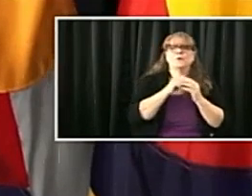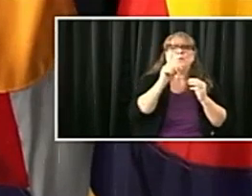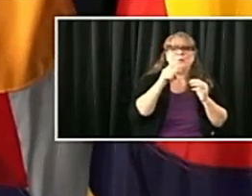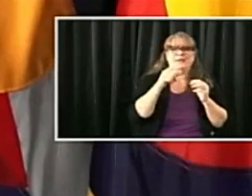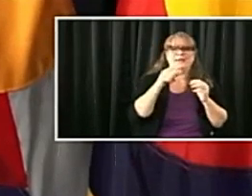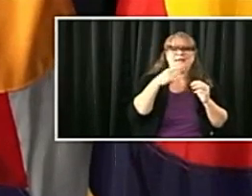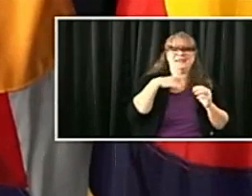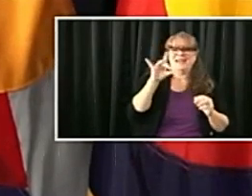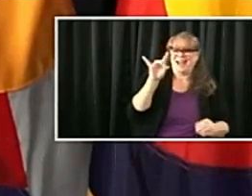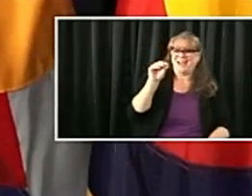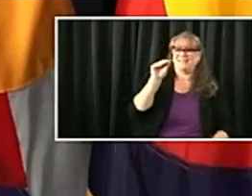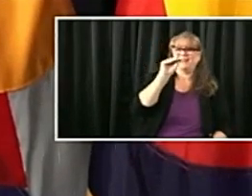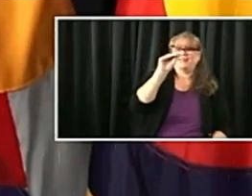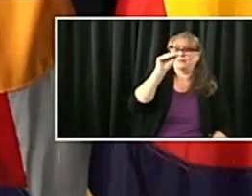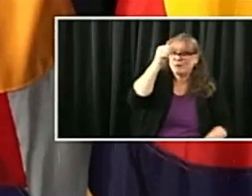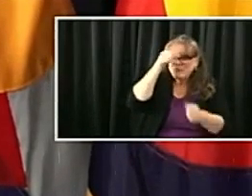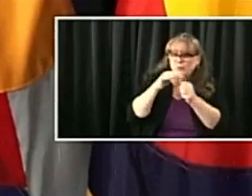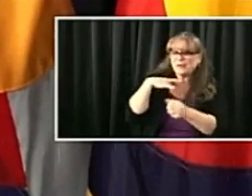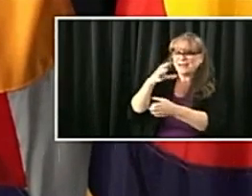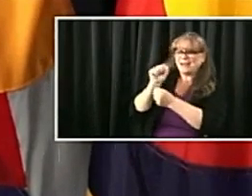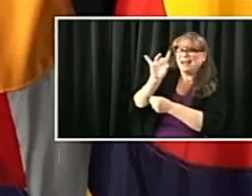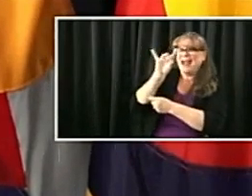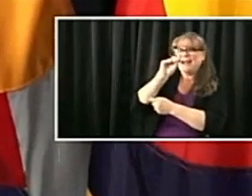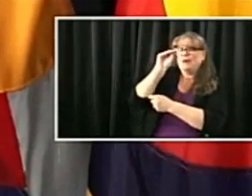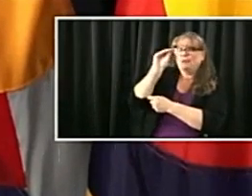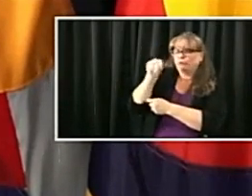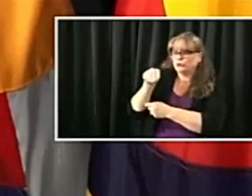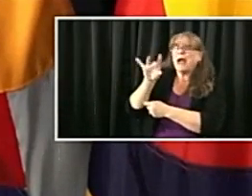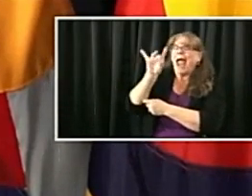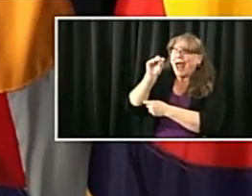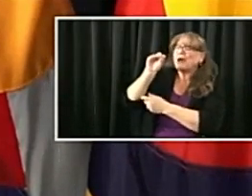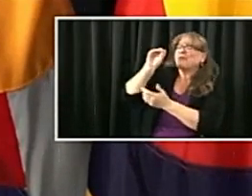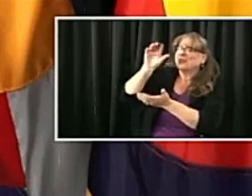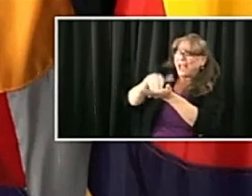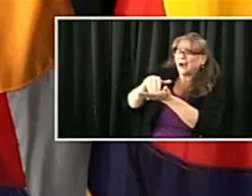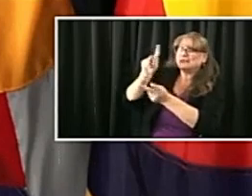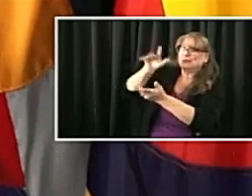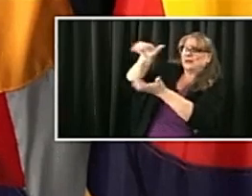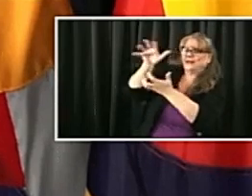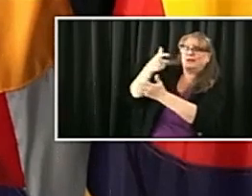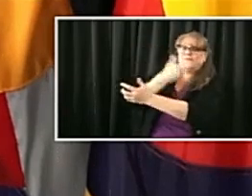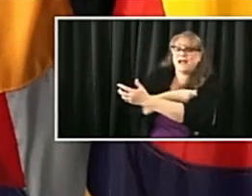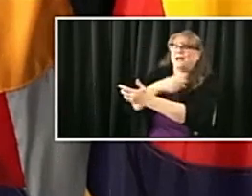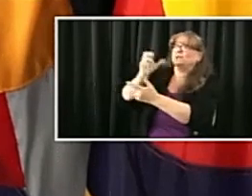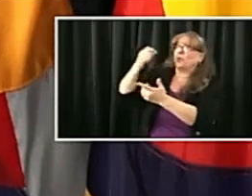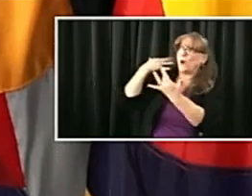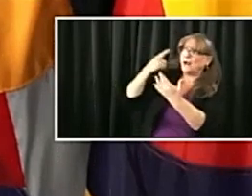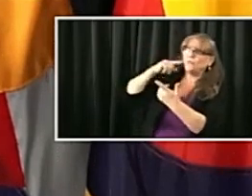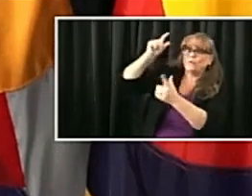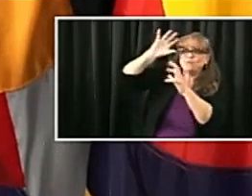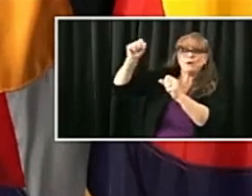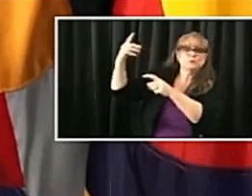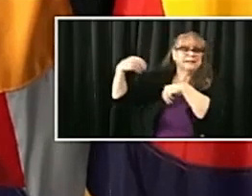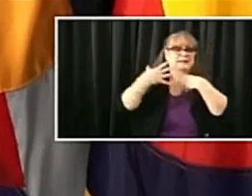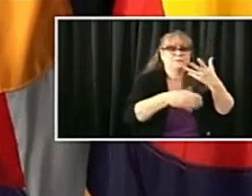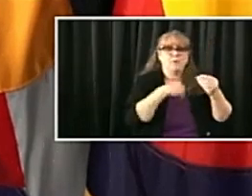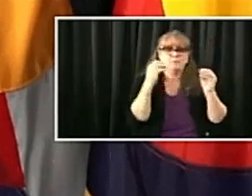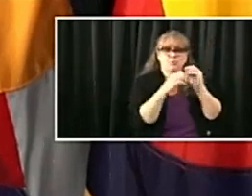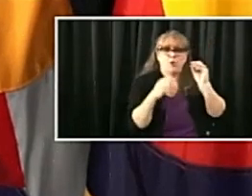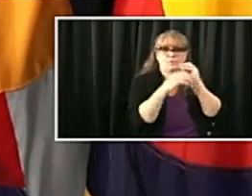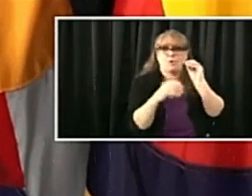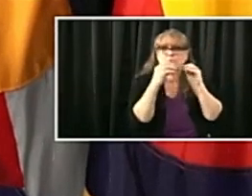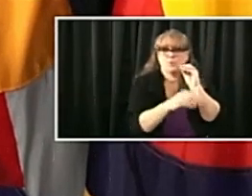Biden administration succeeds in 100 million doses in 3 months, that's roughly 1 in 4 Coloradans, 1 in 4 Americans, translates